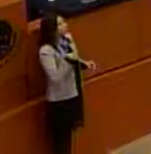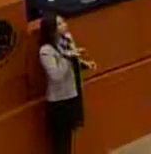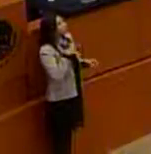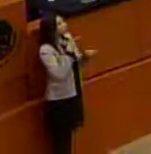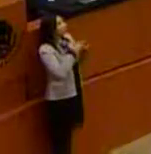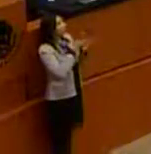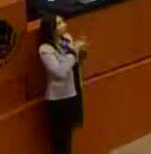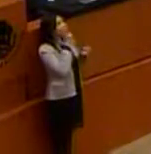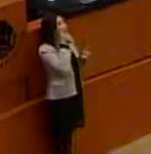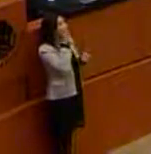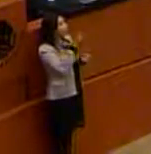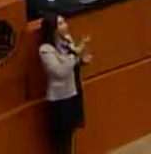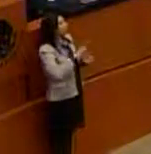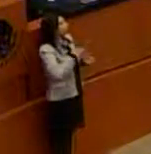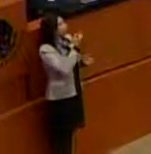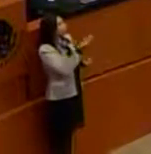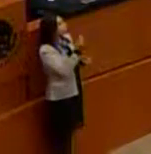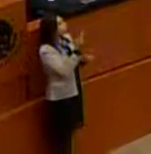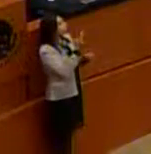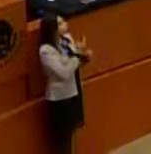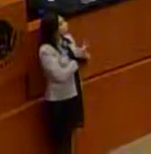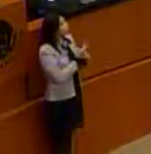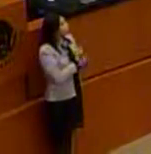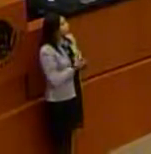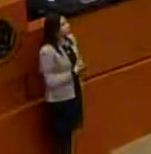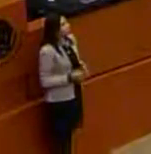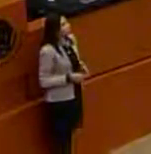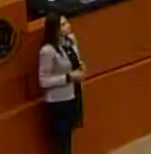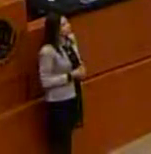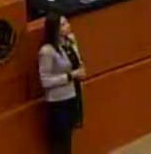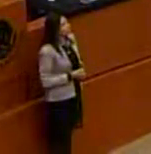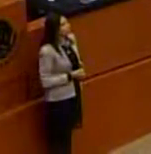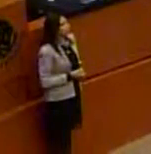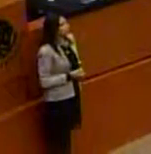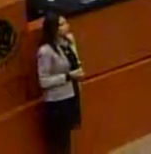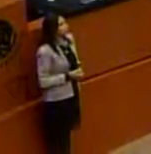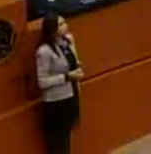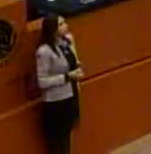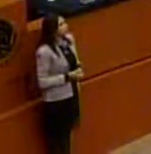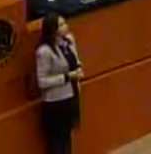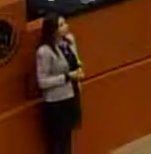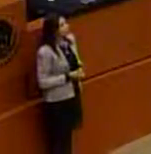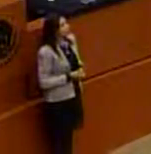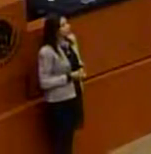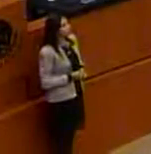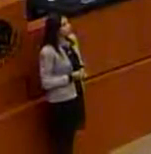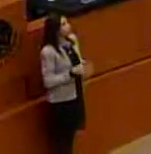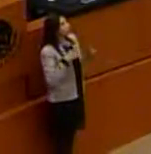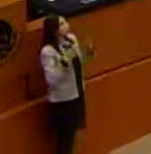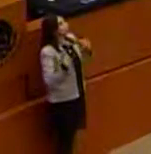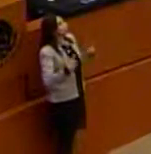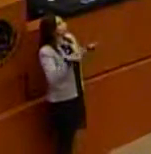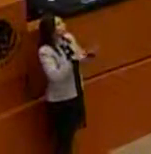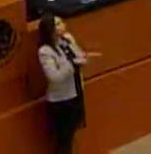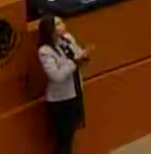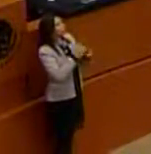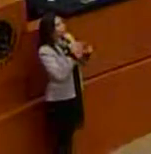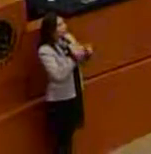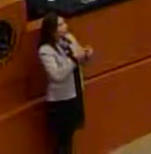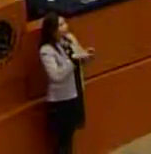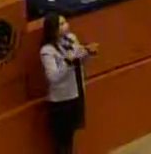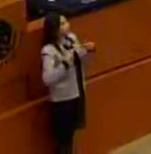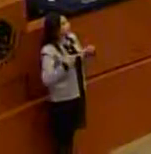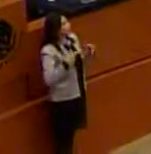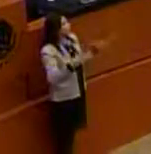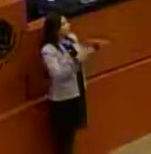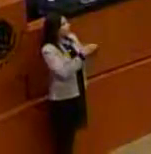deal in other countries. Both Ralph and I, then, represent a citizen movement made up of very different